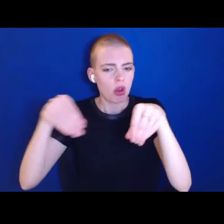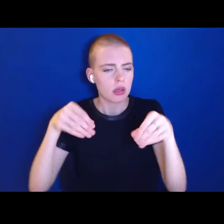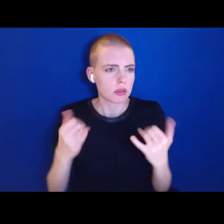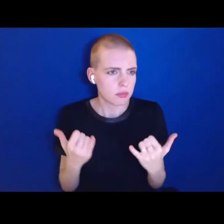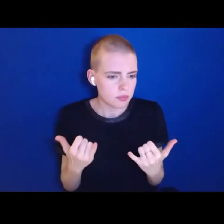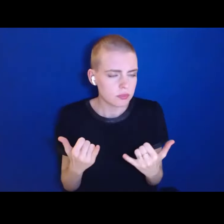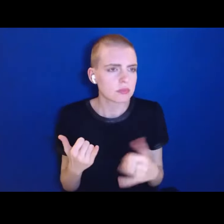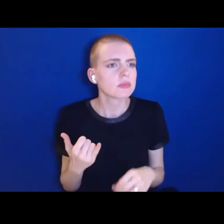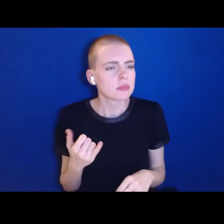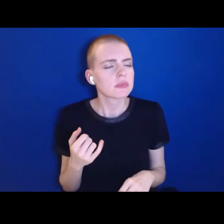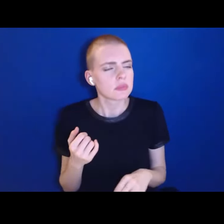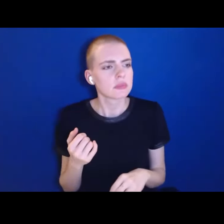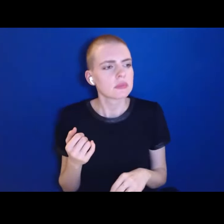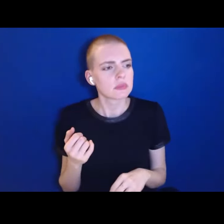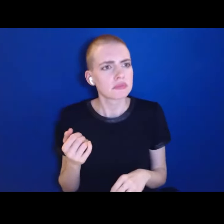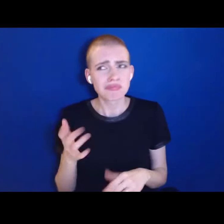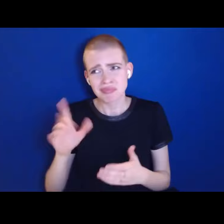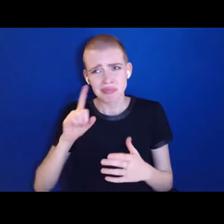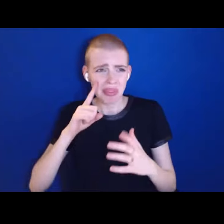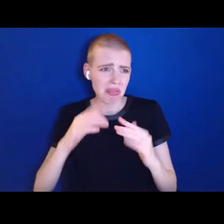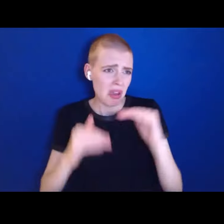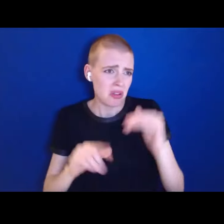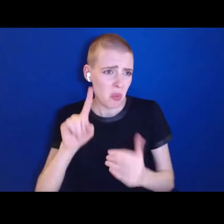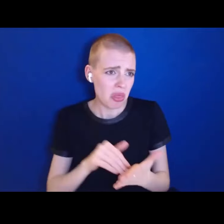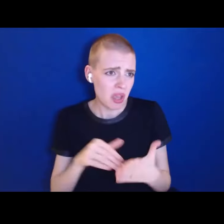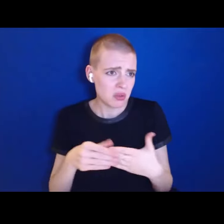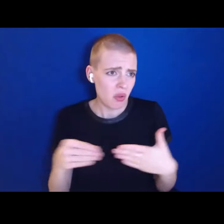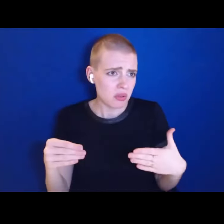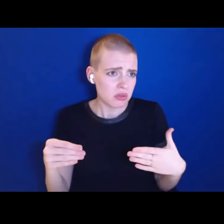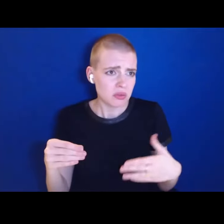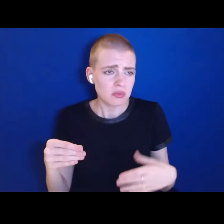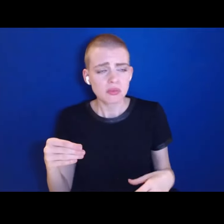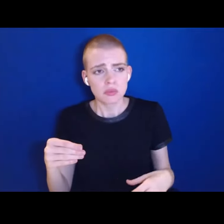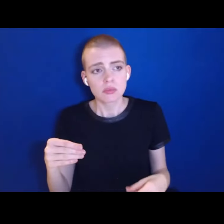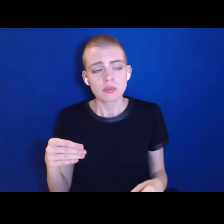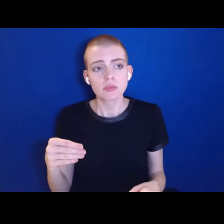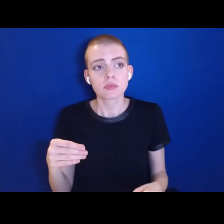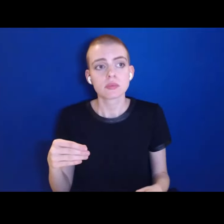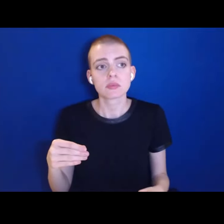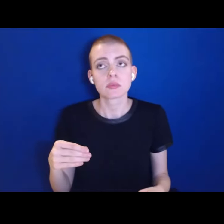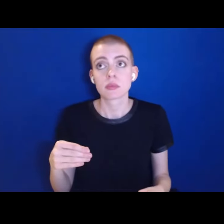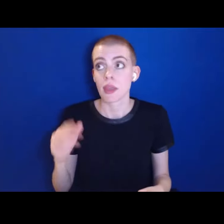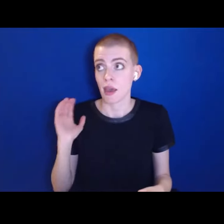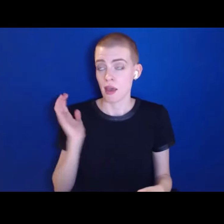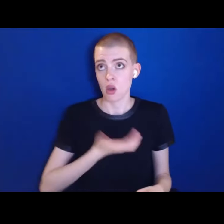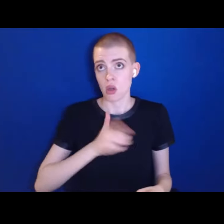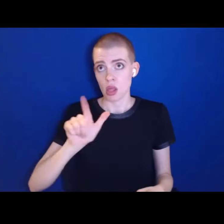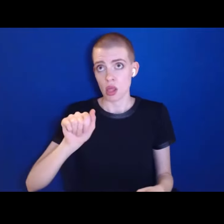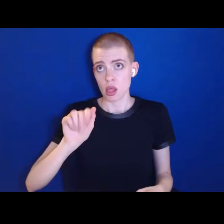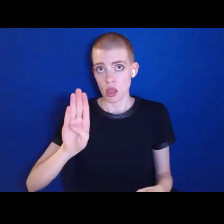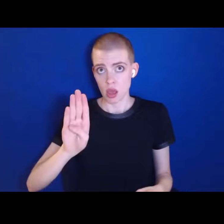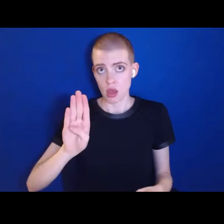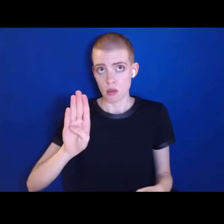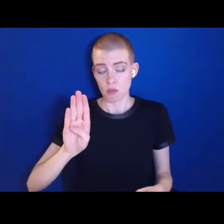in under $1,000. So the next engine, we started out with the